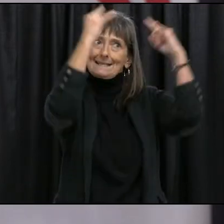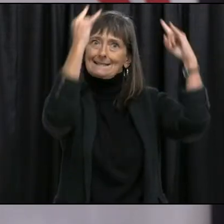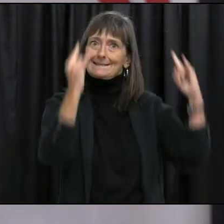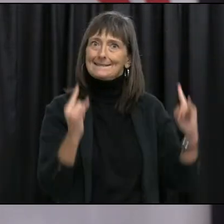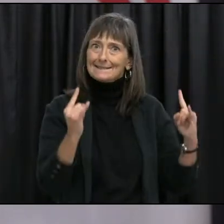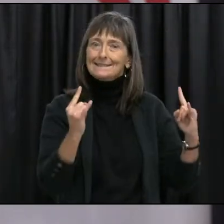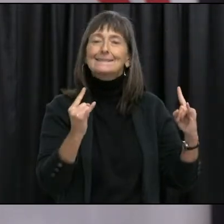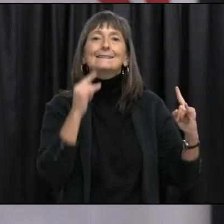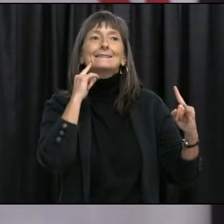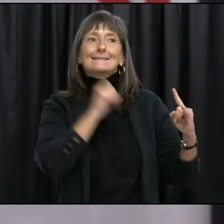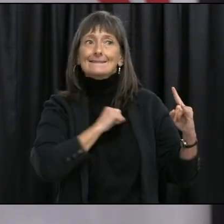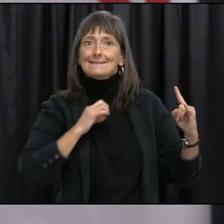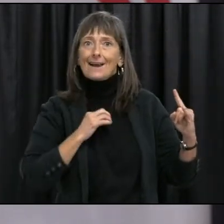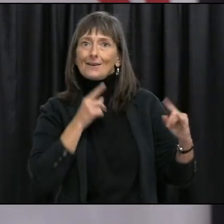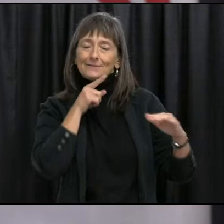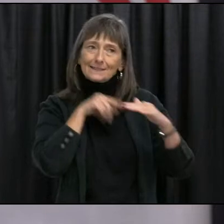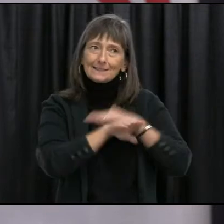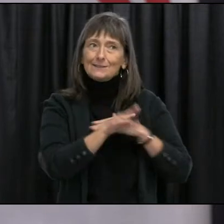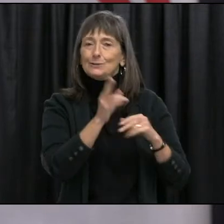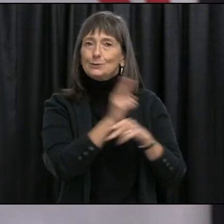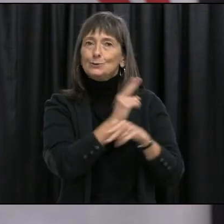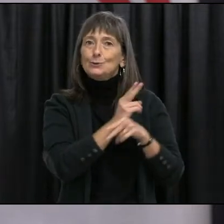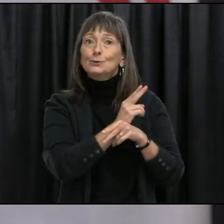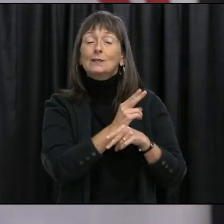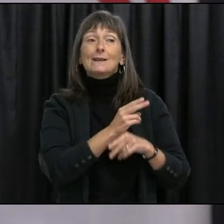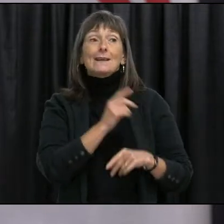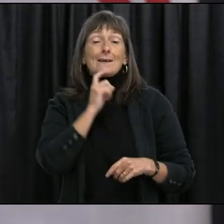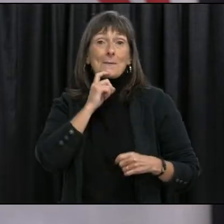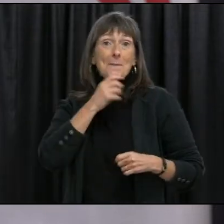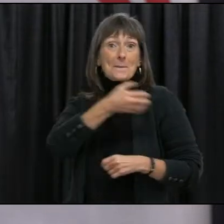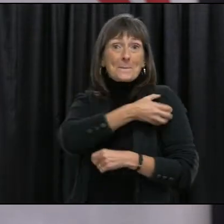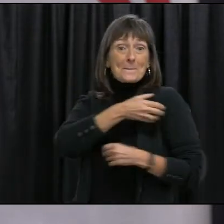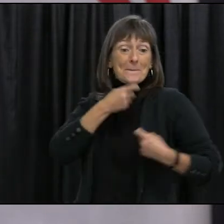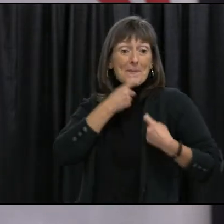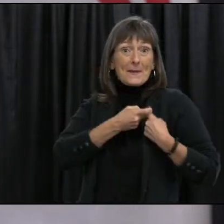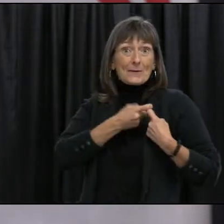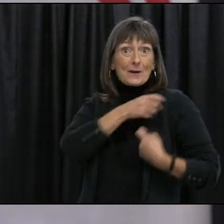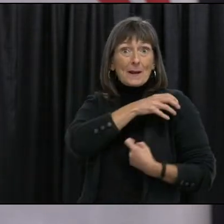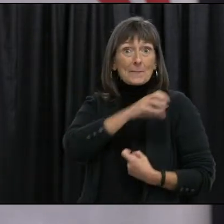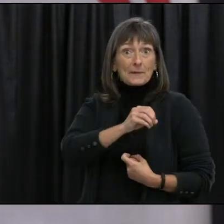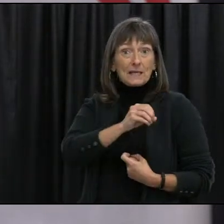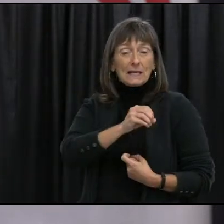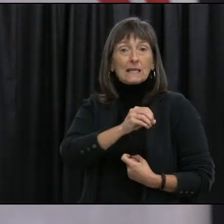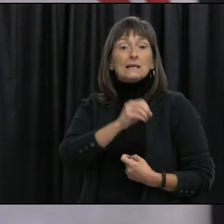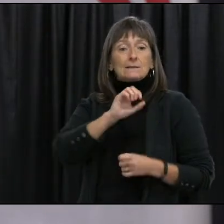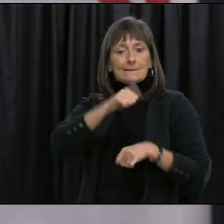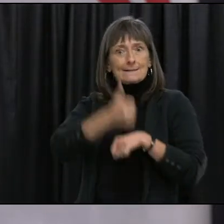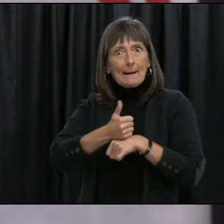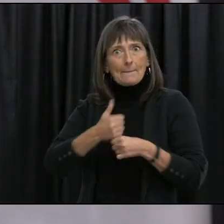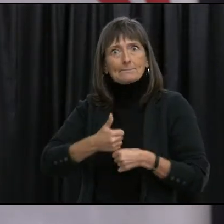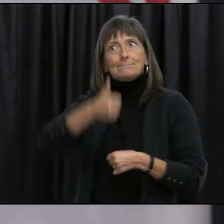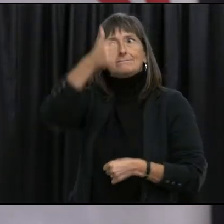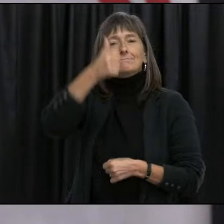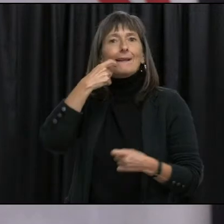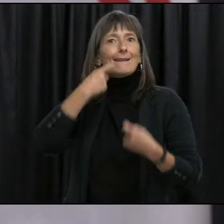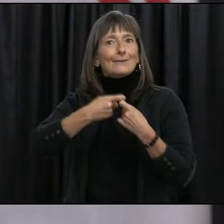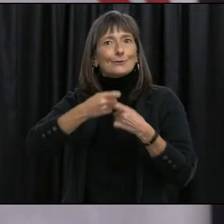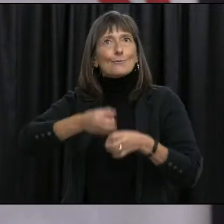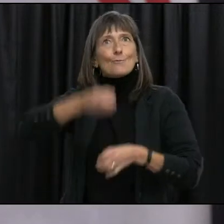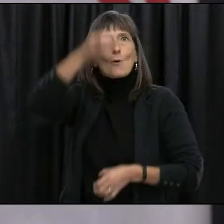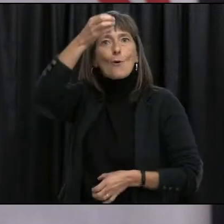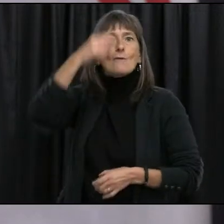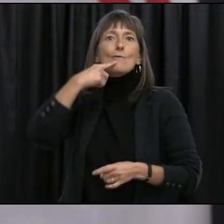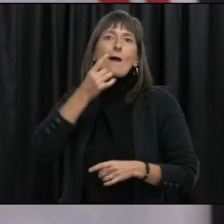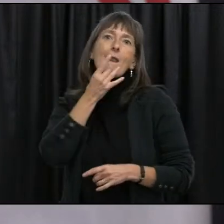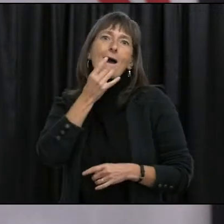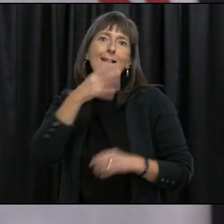to use, and the local power company went and put up a power pole to provide lighting through the dusk